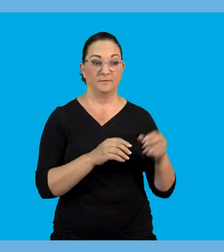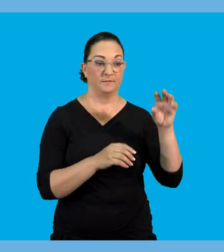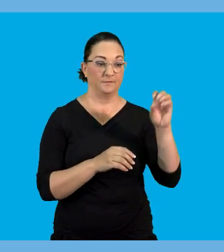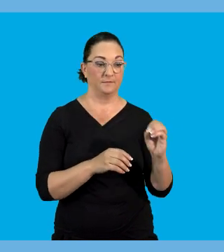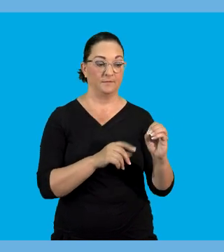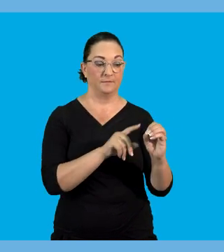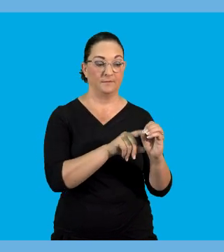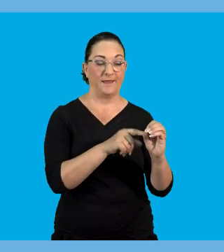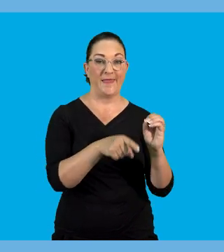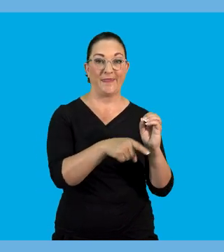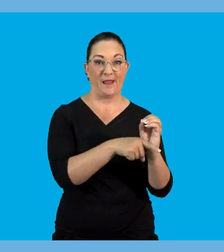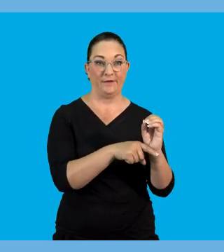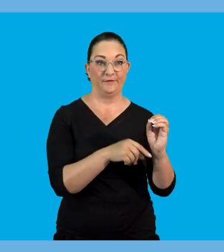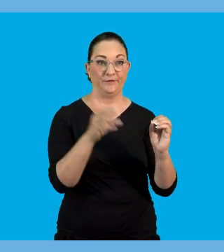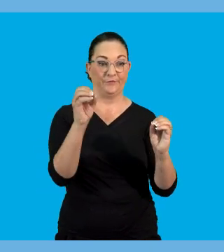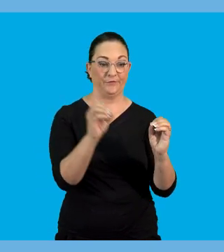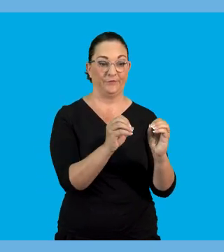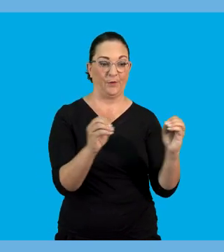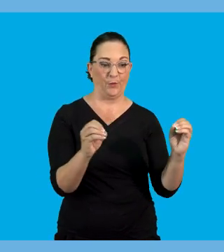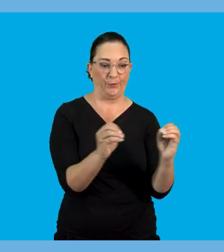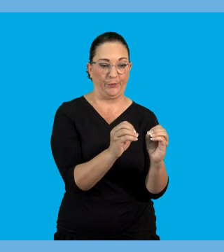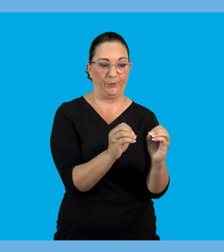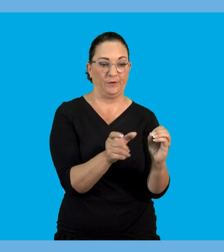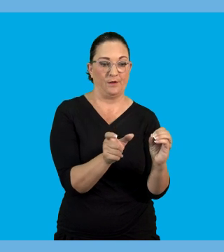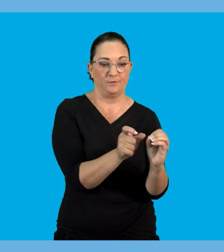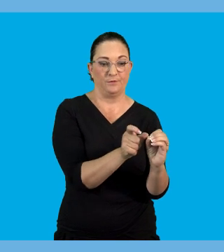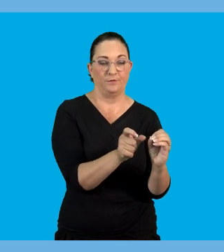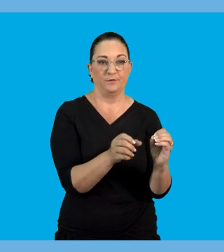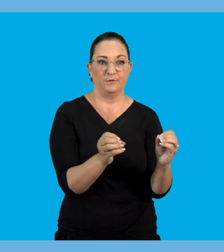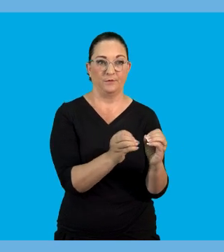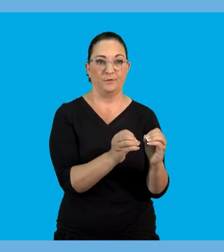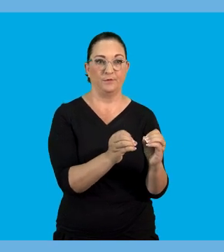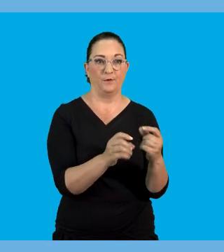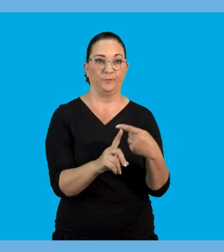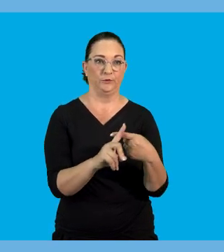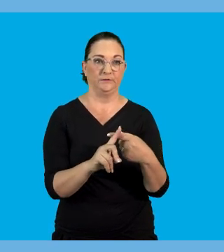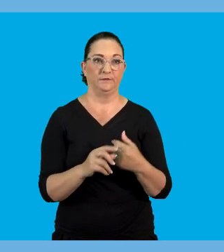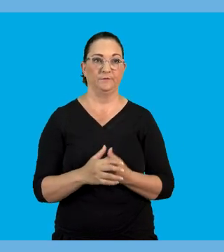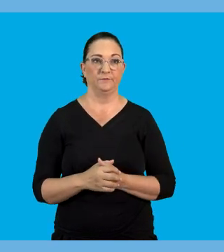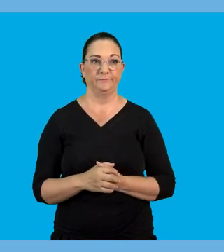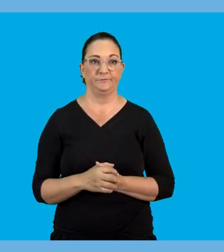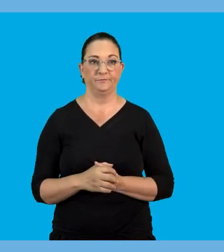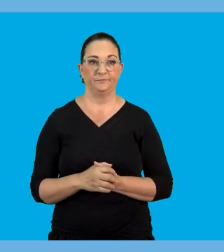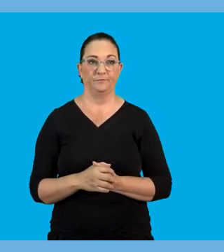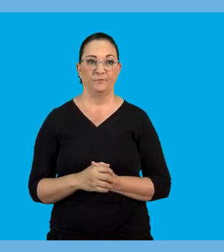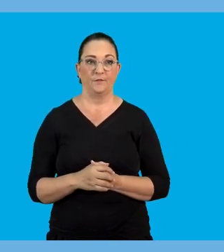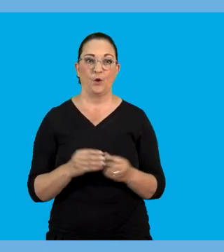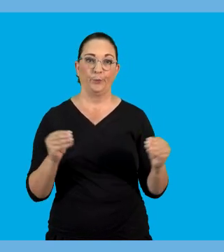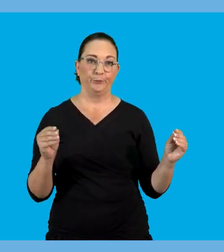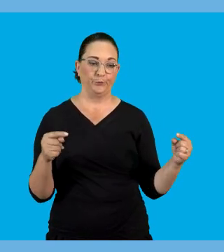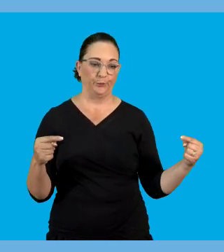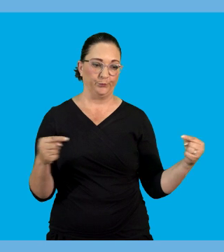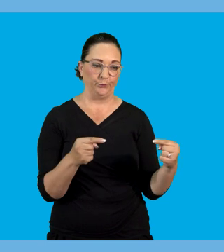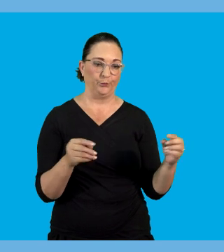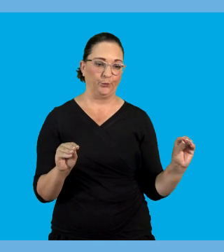negative sphere is going to be attracted to the positive sphere. So they will